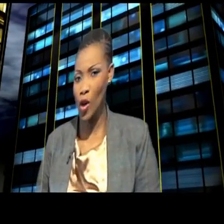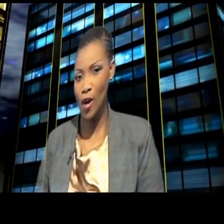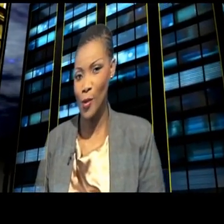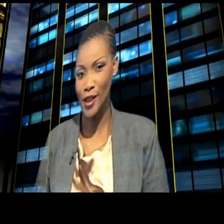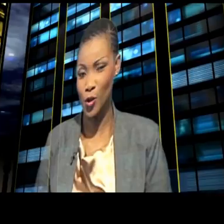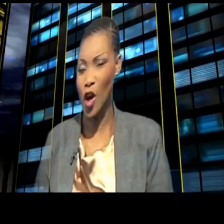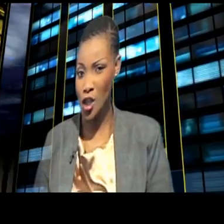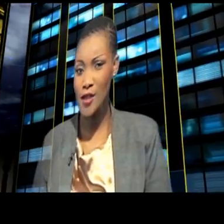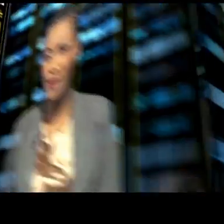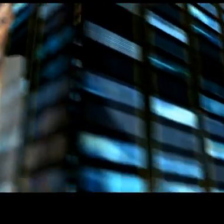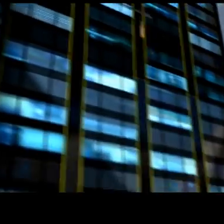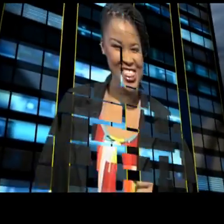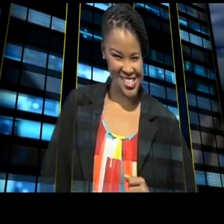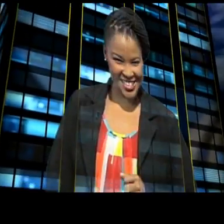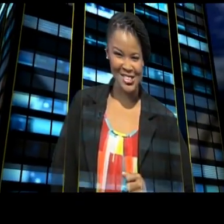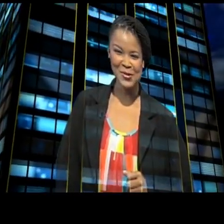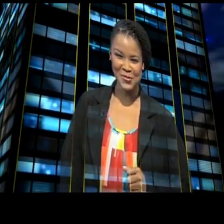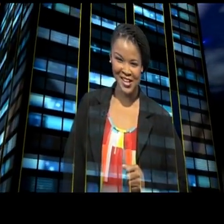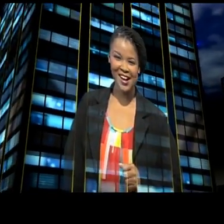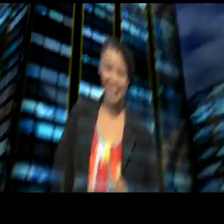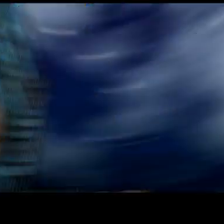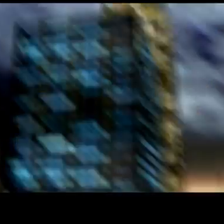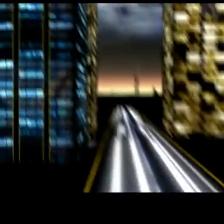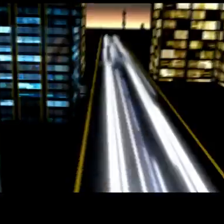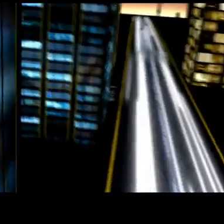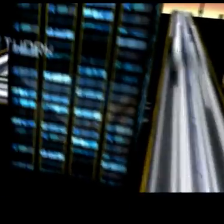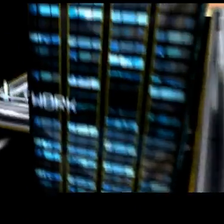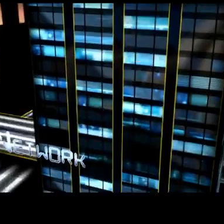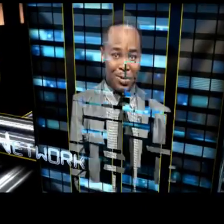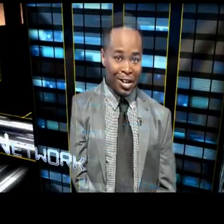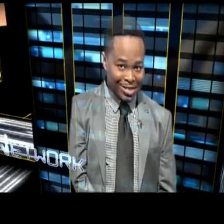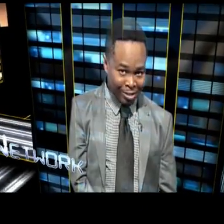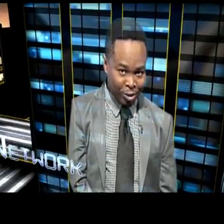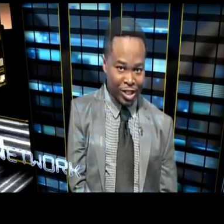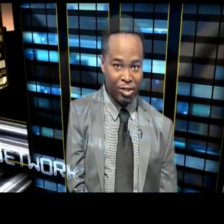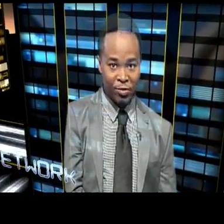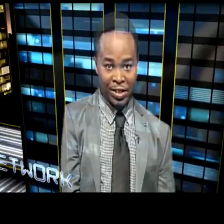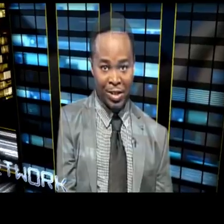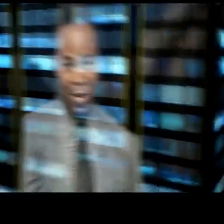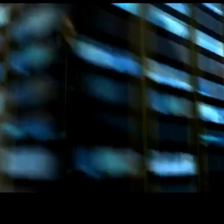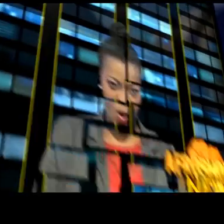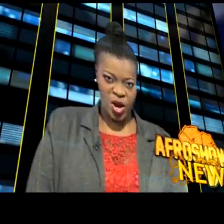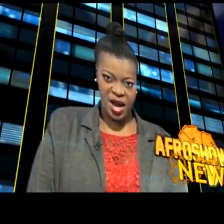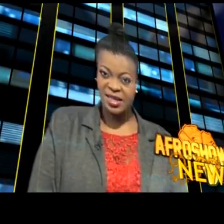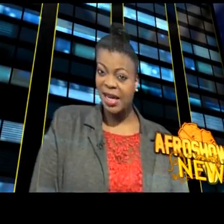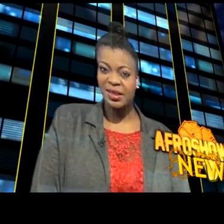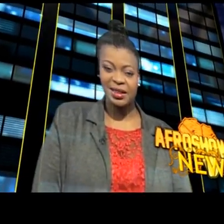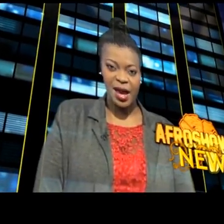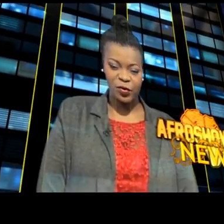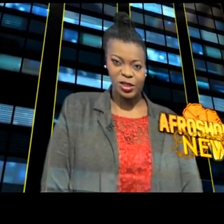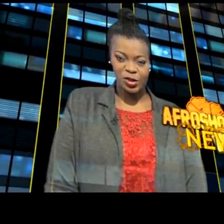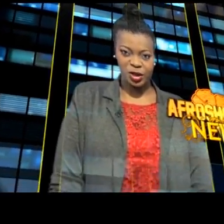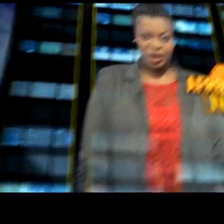Who are we, you ask? This is who we are. We are technologically driven. We are